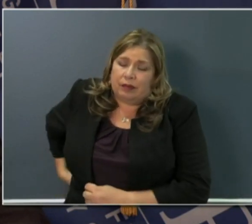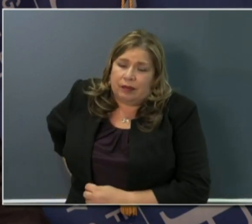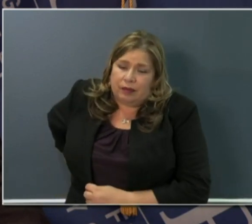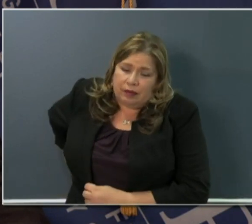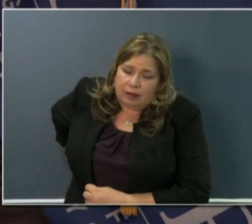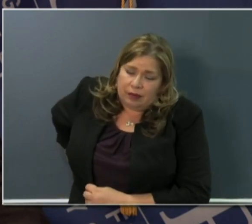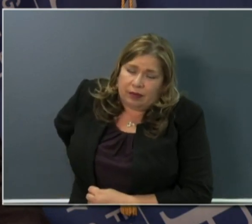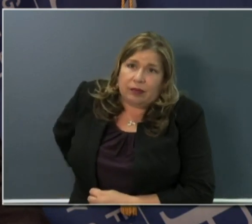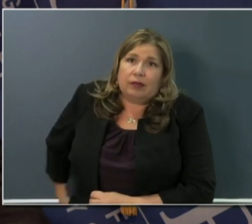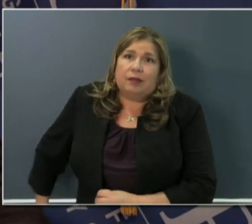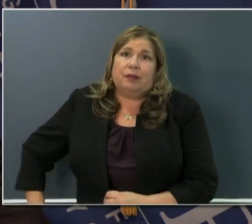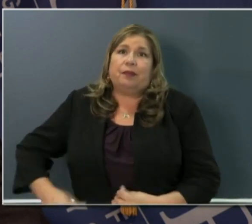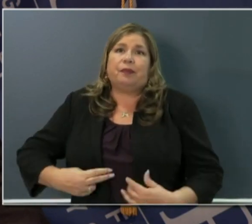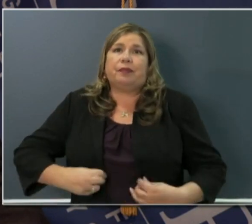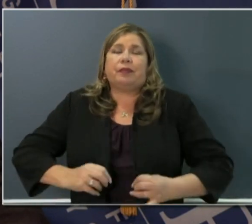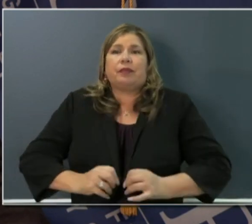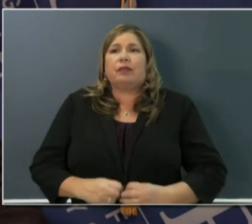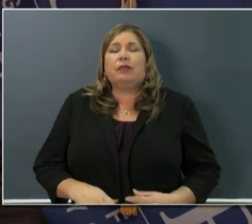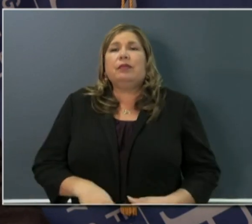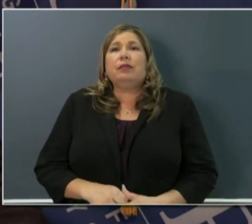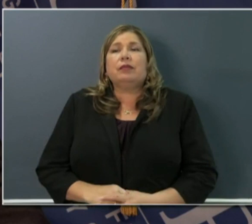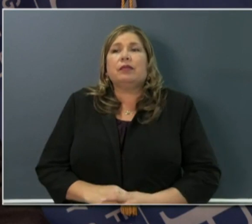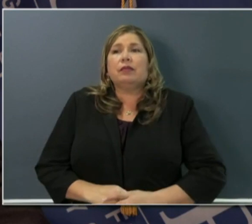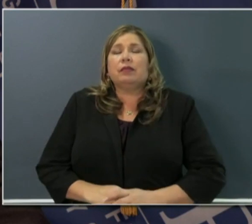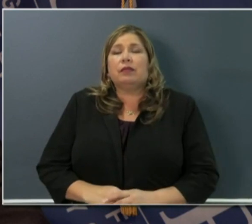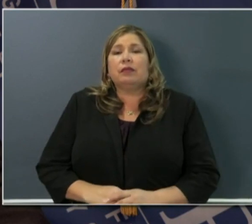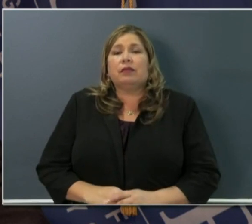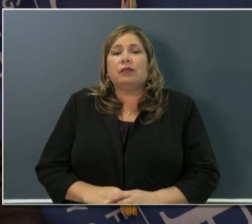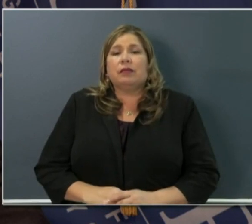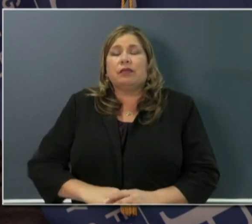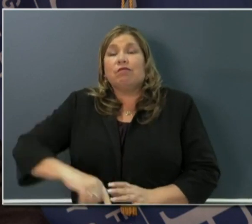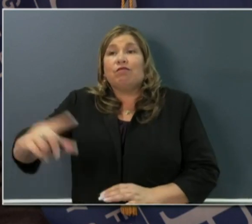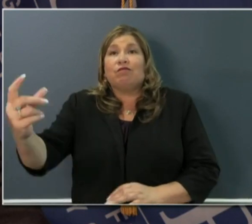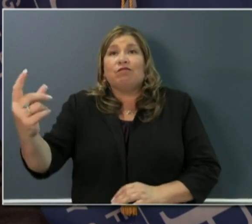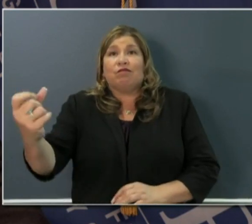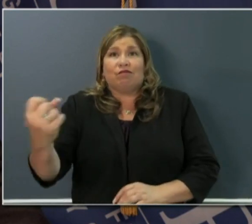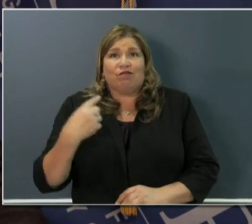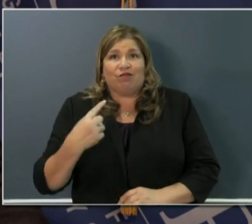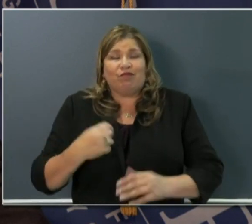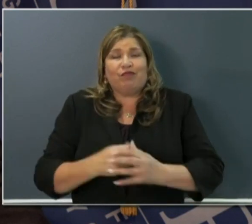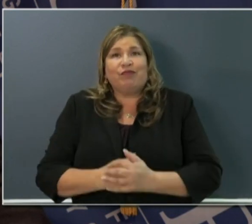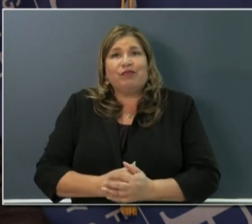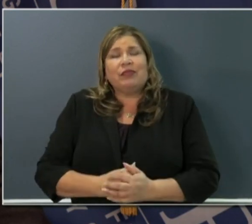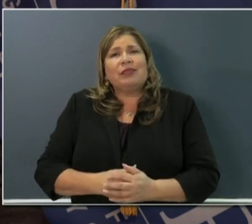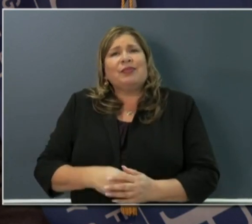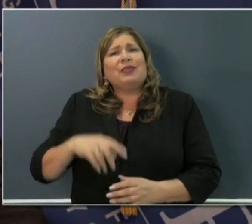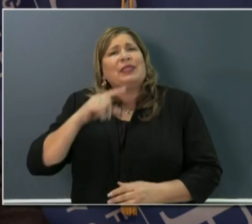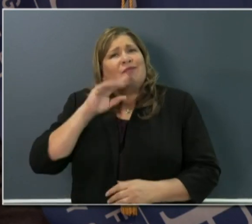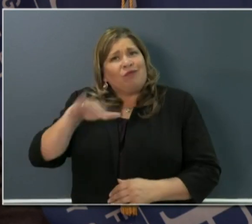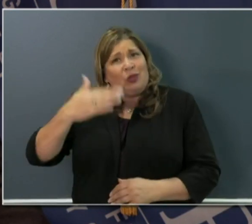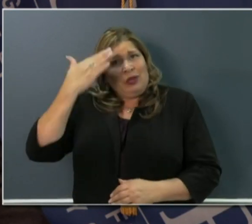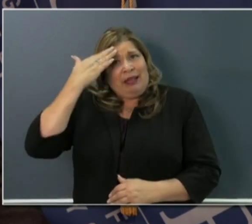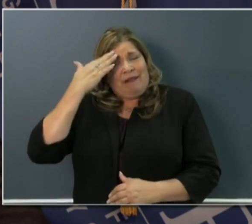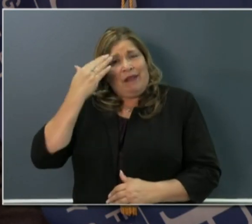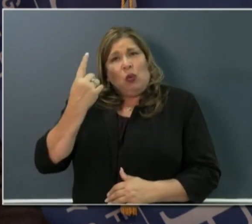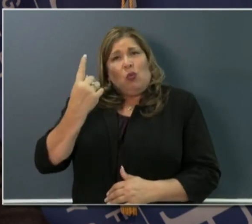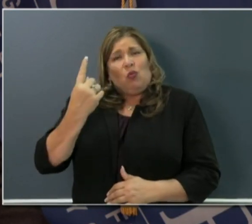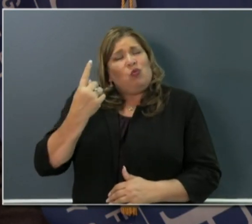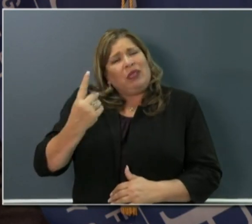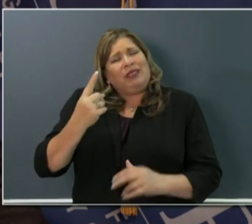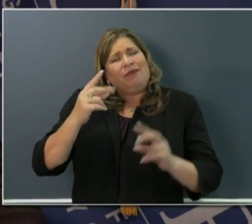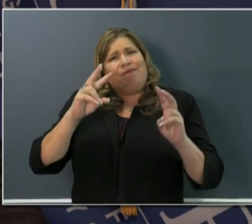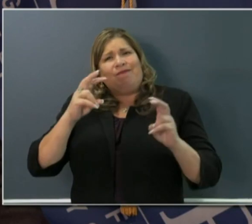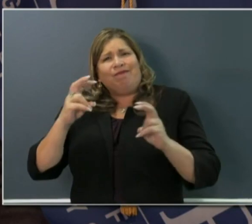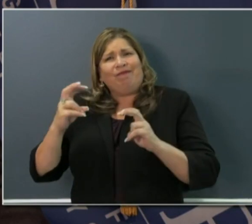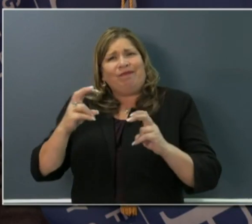Michelson, thank you so much for taking our calls. There's been a bit of a controversy in L.A. County, California's largest county, over the